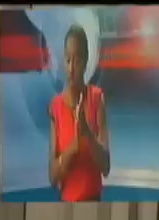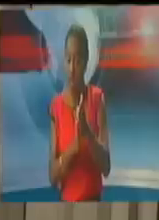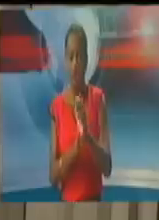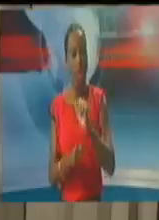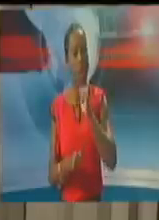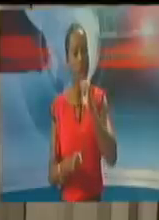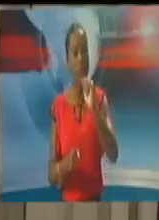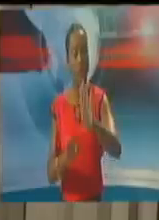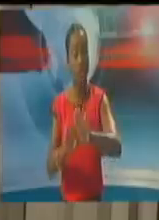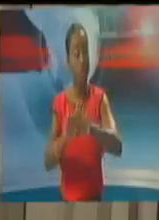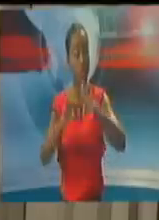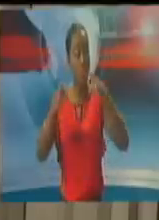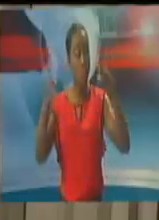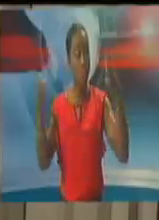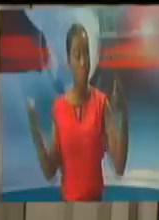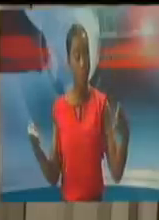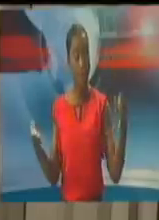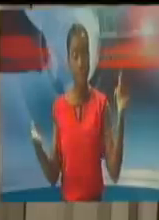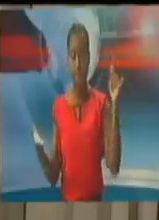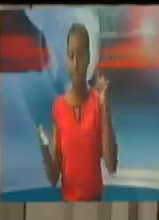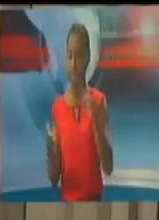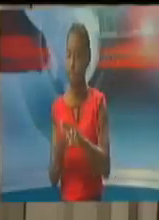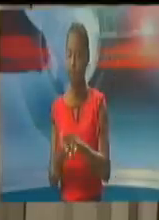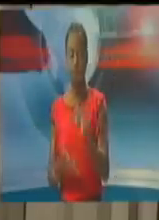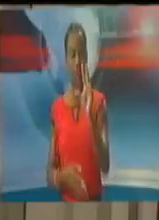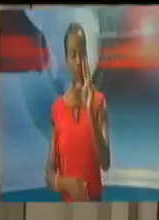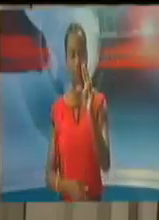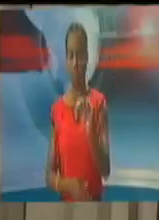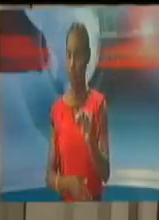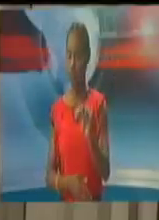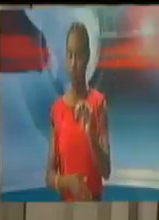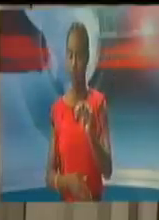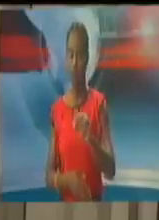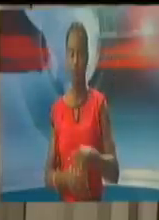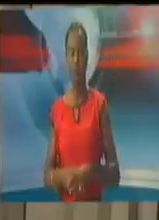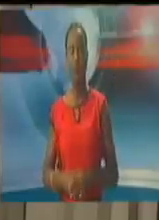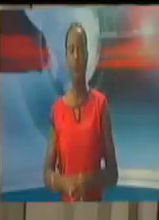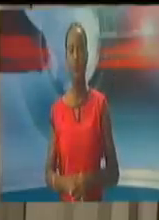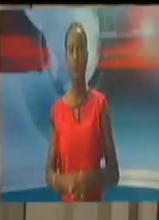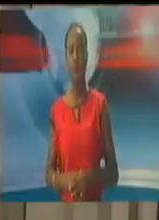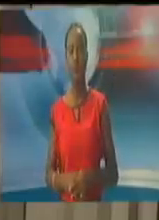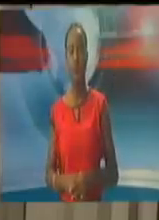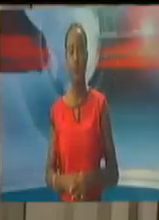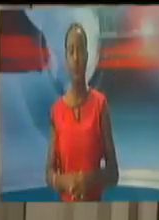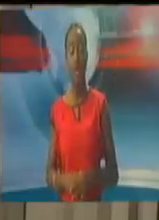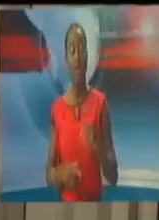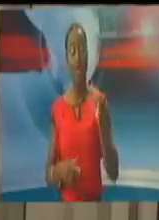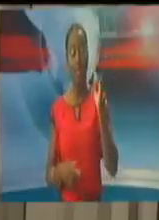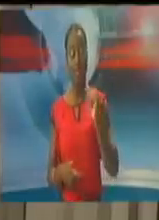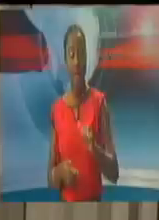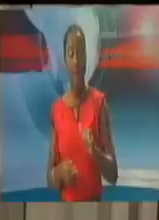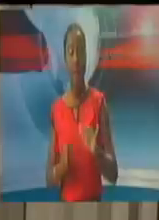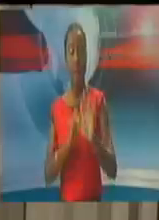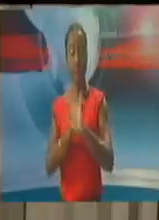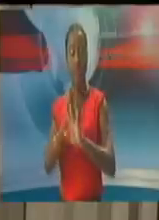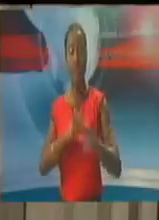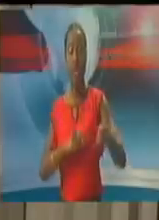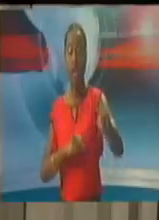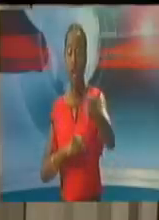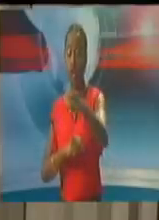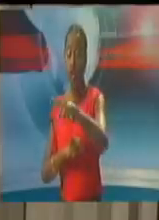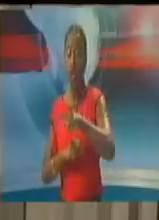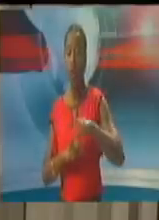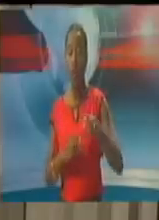our borders to become porous and allow persons a free flow of access. This is being done to protect us, the population, who are